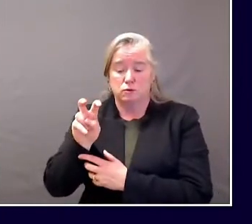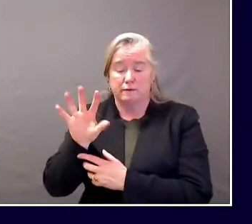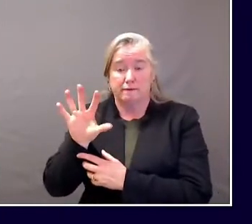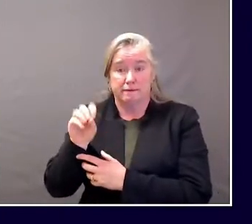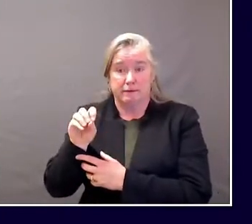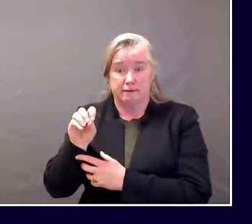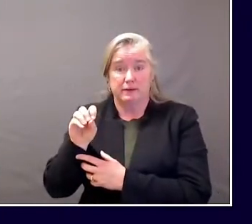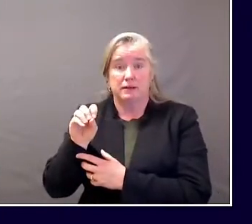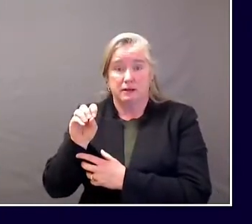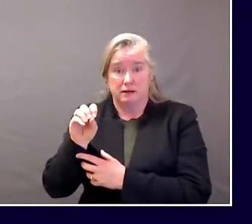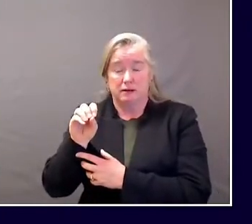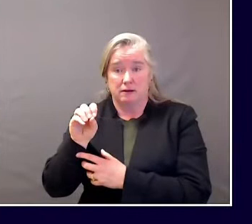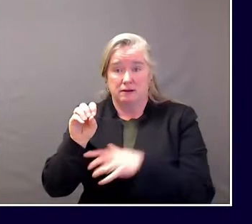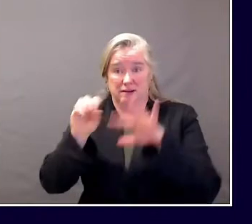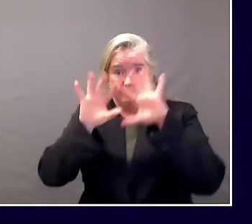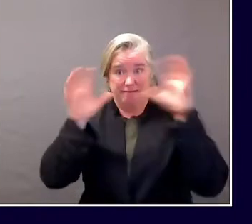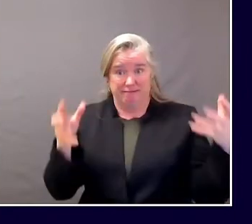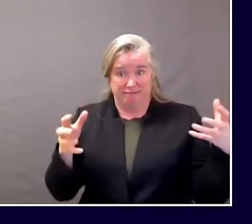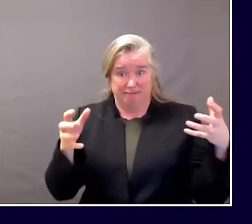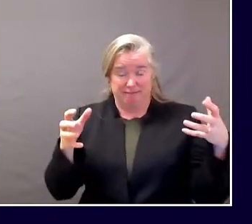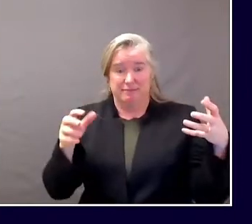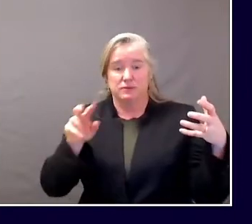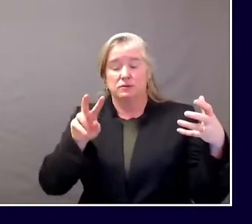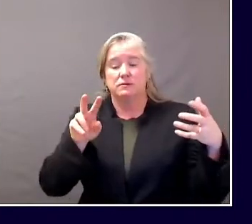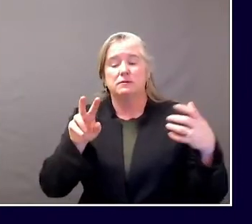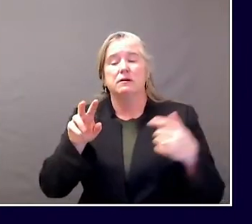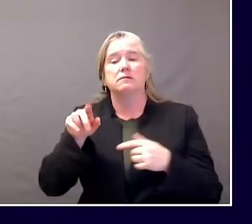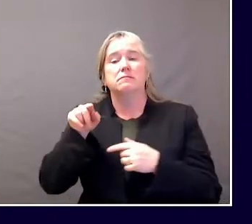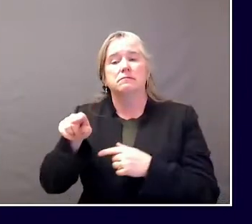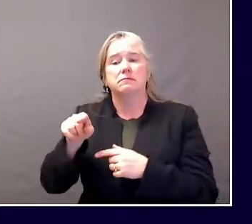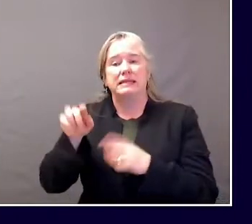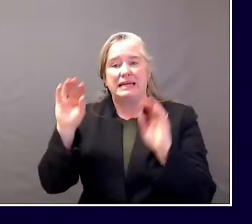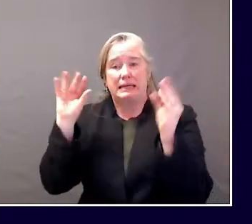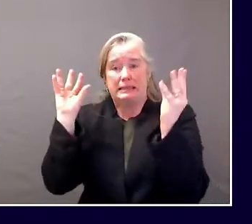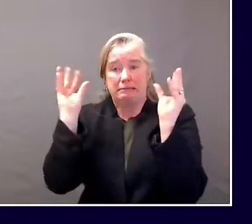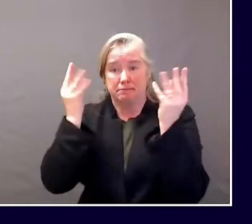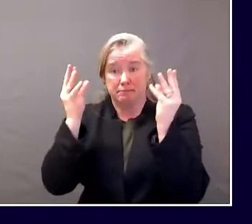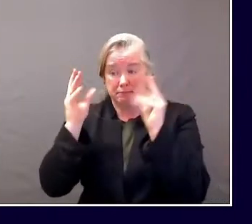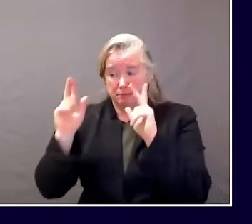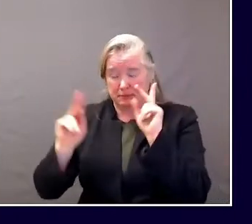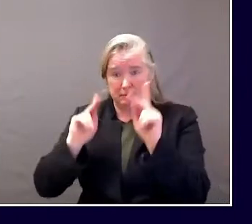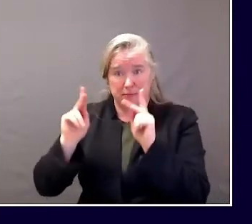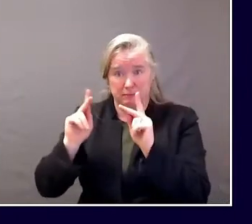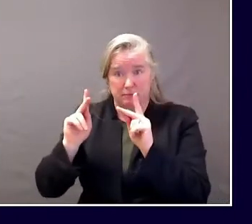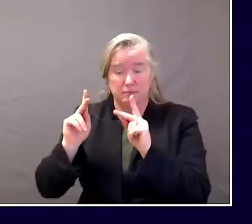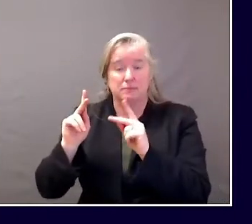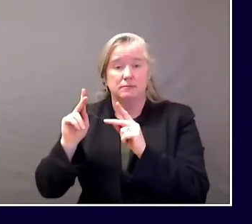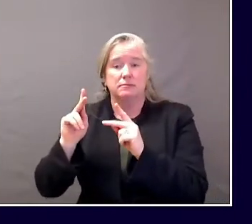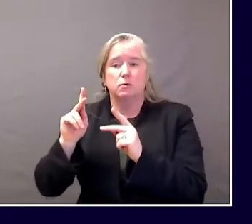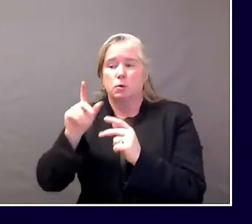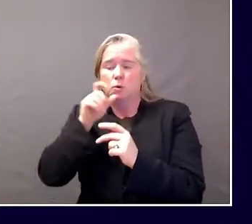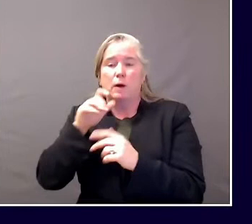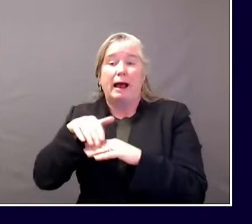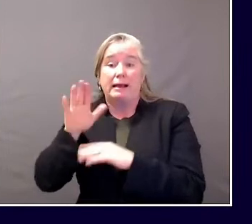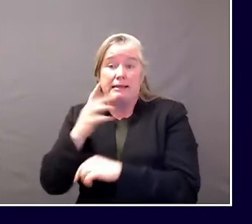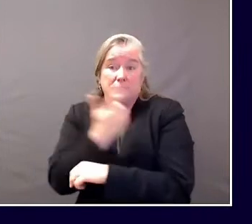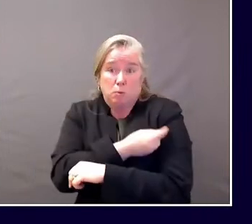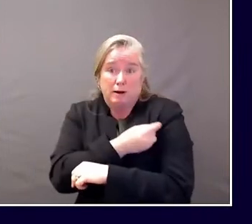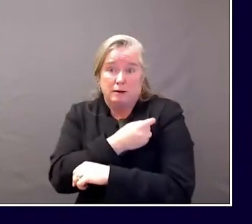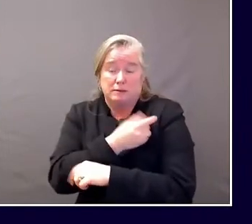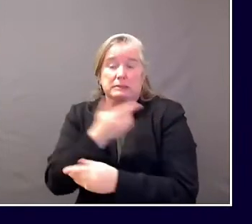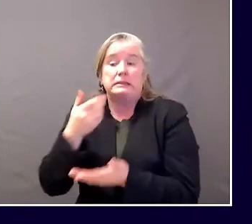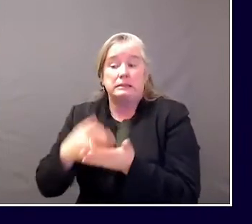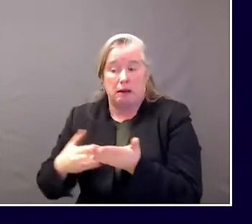2,250 of that larger denominator are EMS clinicians who have received at least their first dose of COVID-19